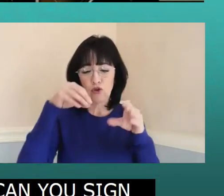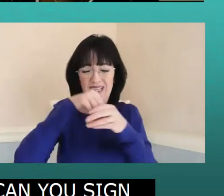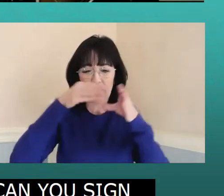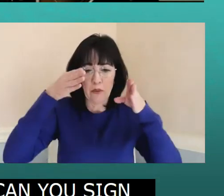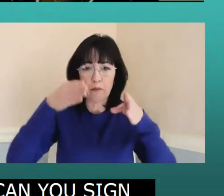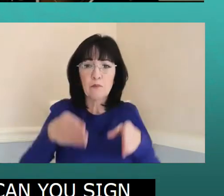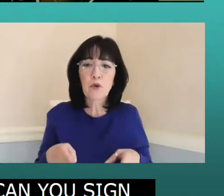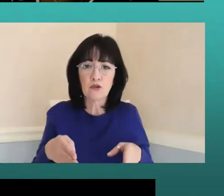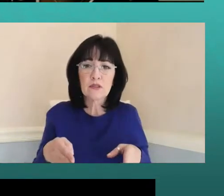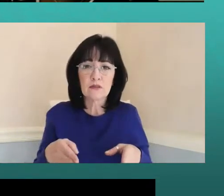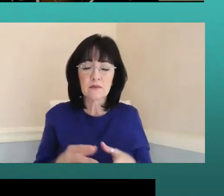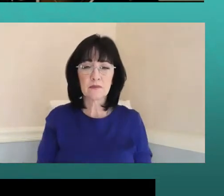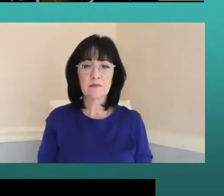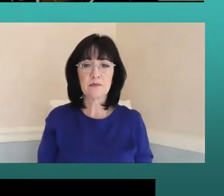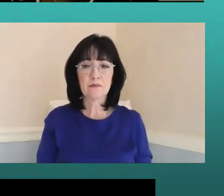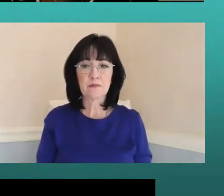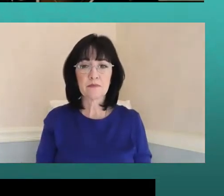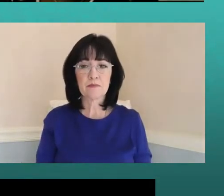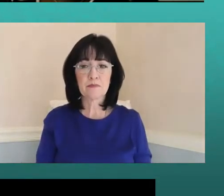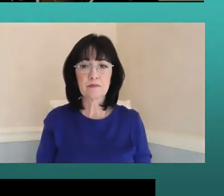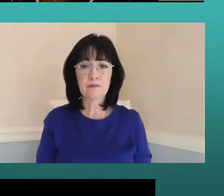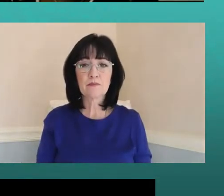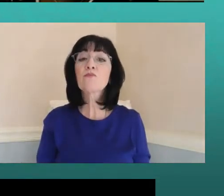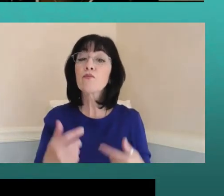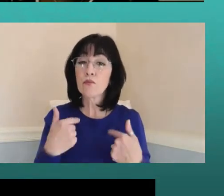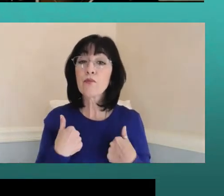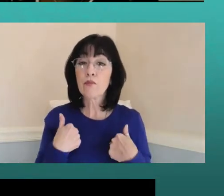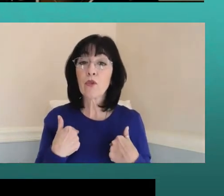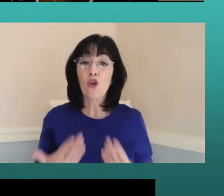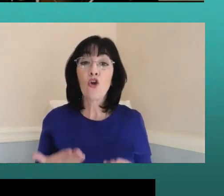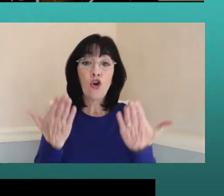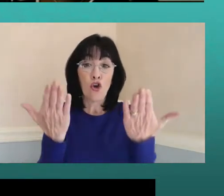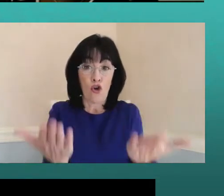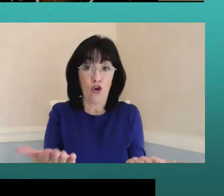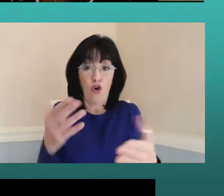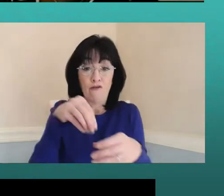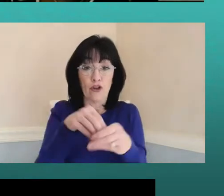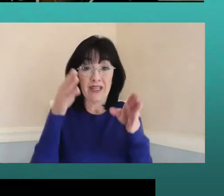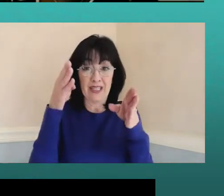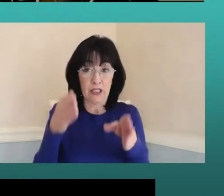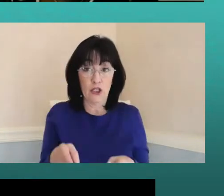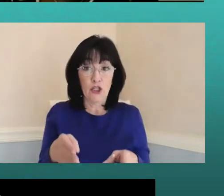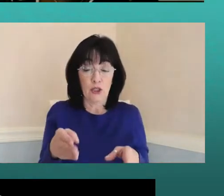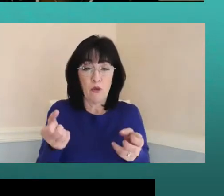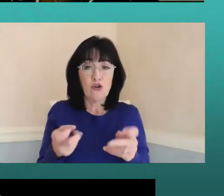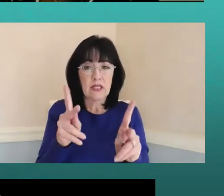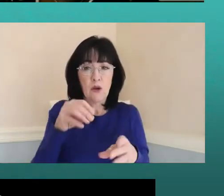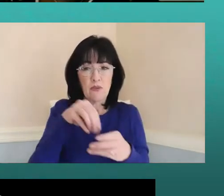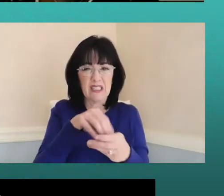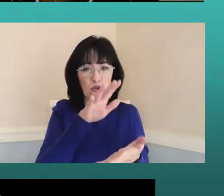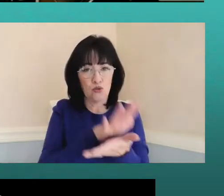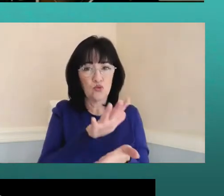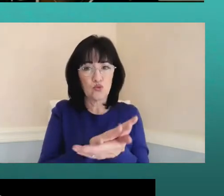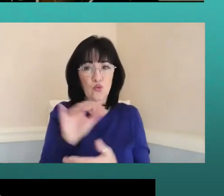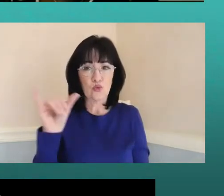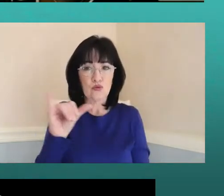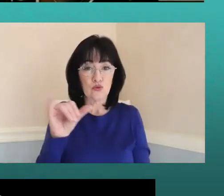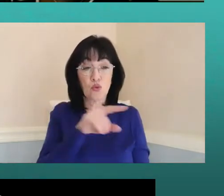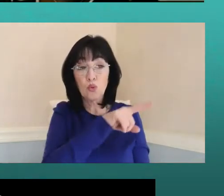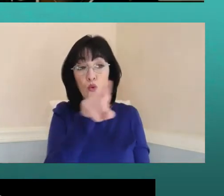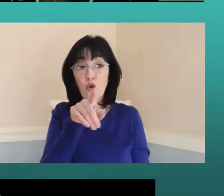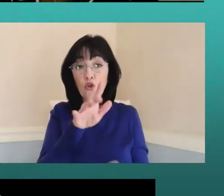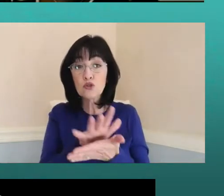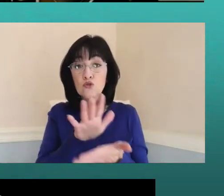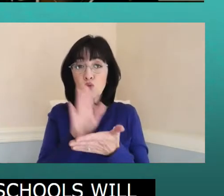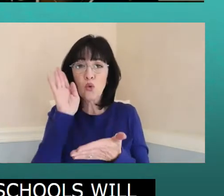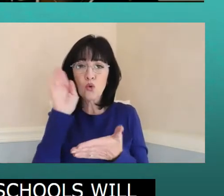We will be offering in-person instructional opportunities in our schools as well, and the schools will connect with parents about